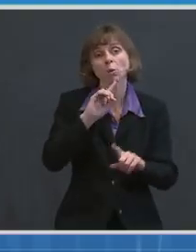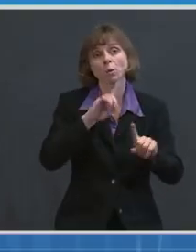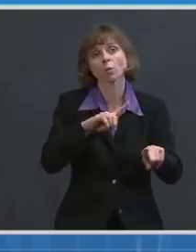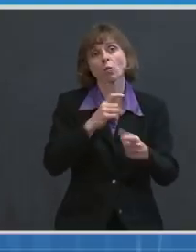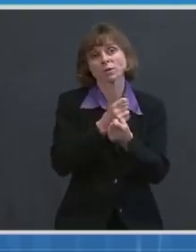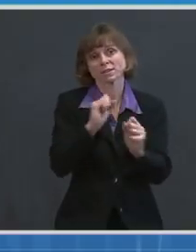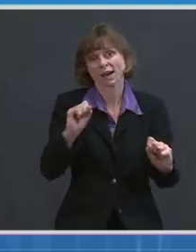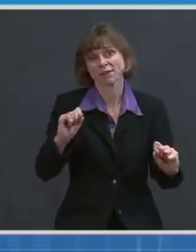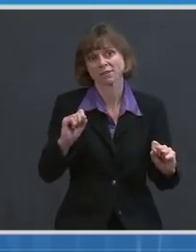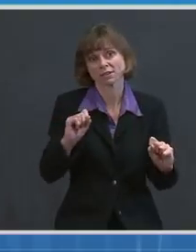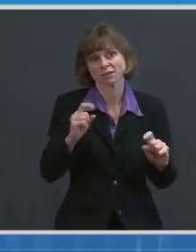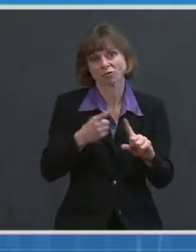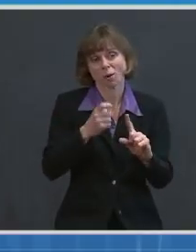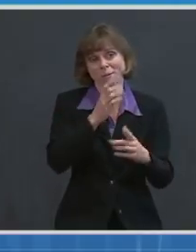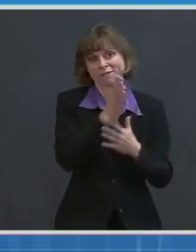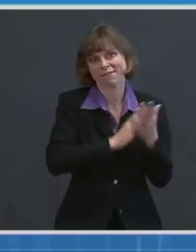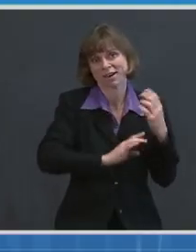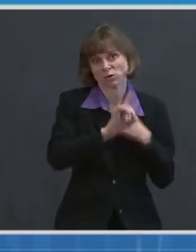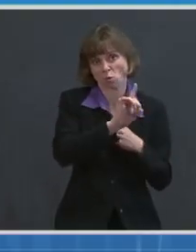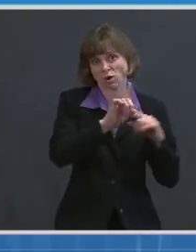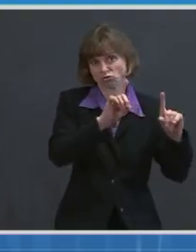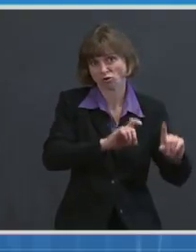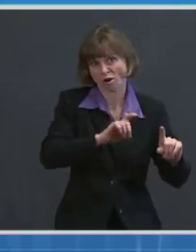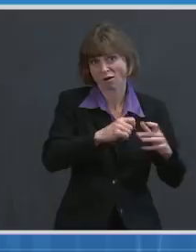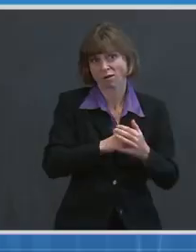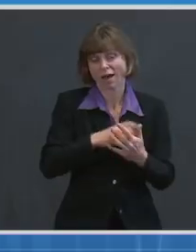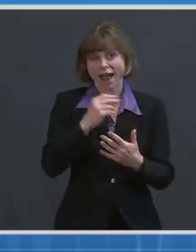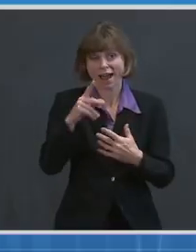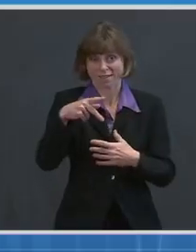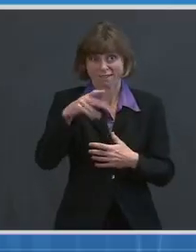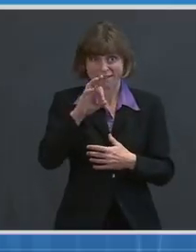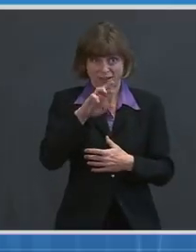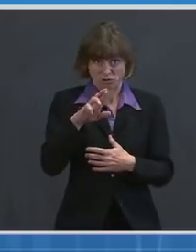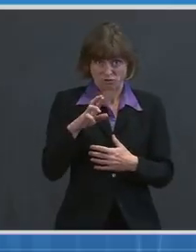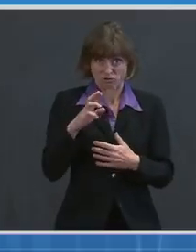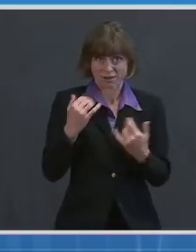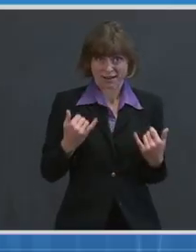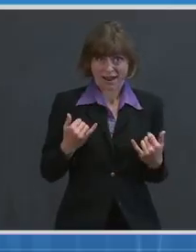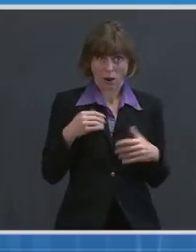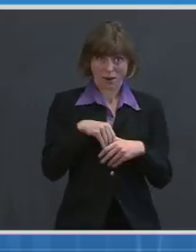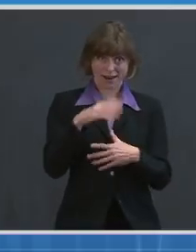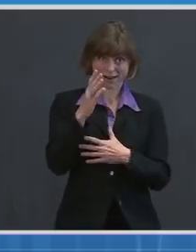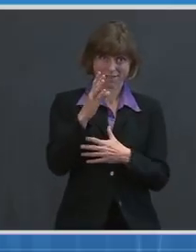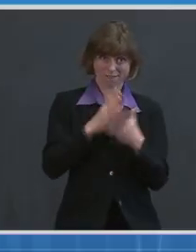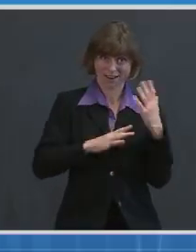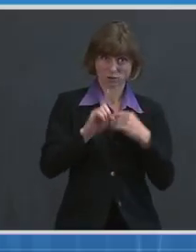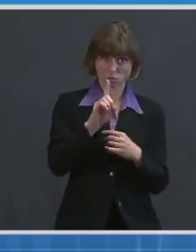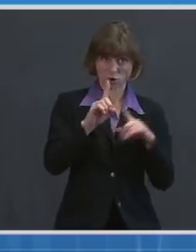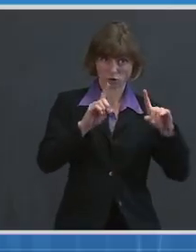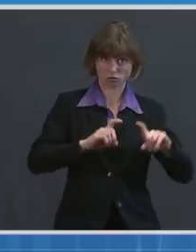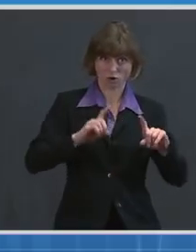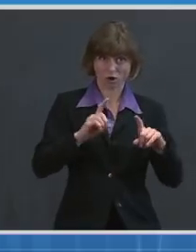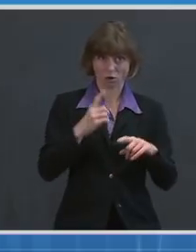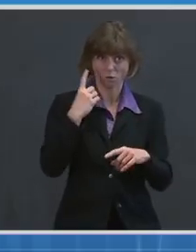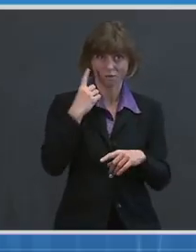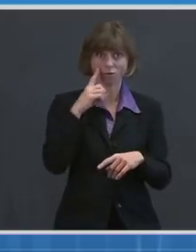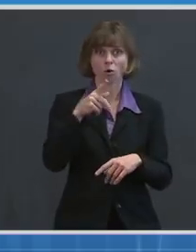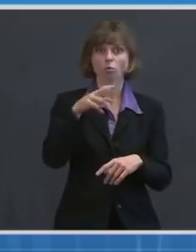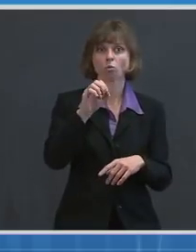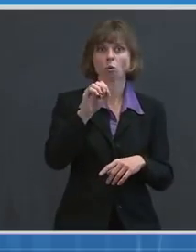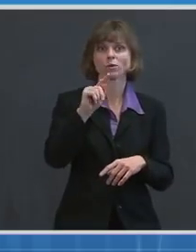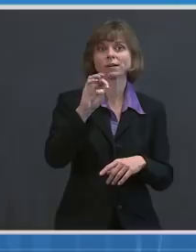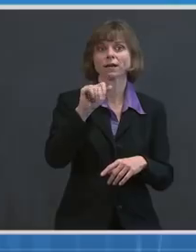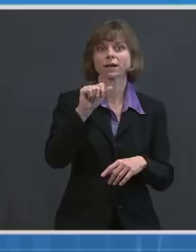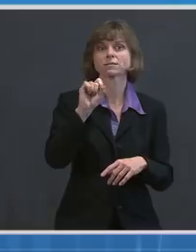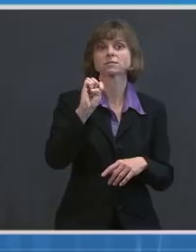data from phase 1 trial, and Pfizer now is in a phase 1 trial with the protease inhibitors.